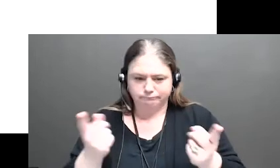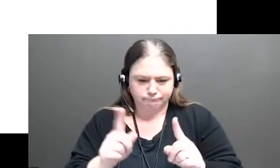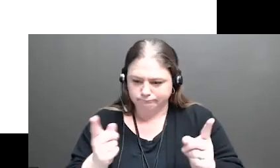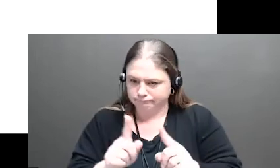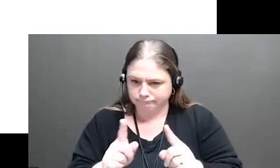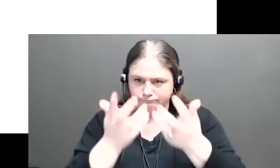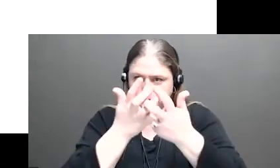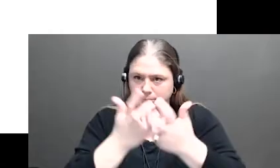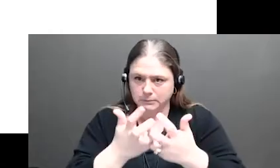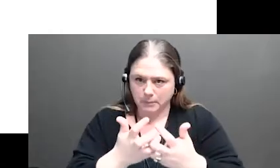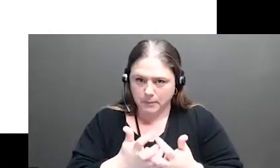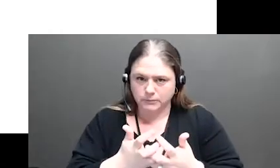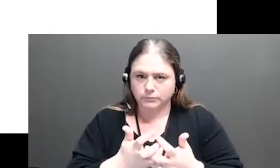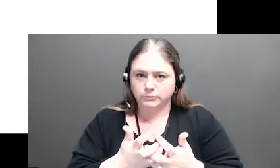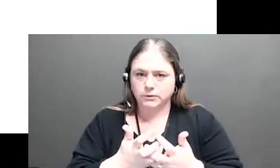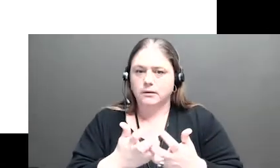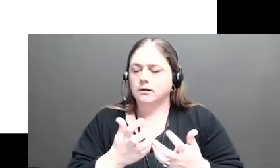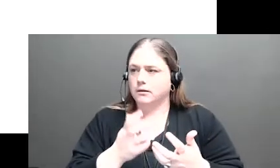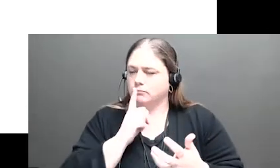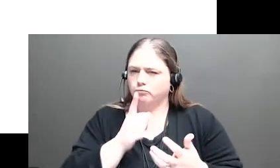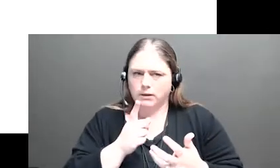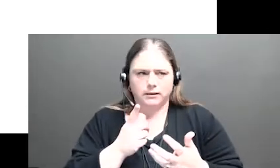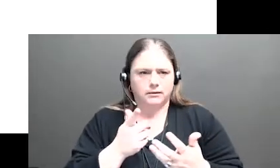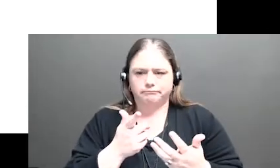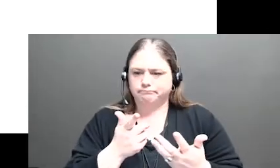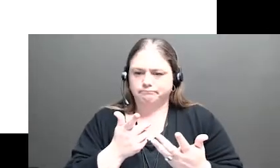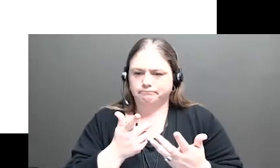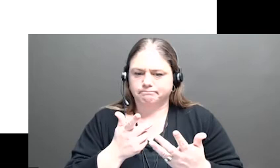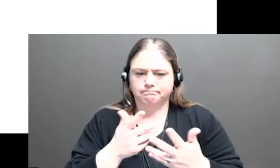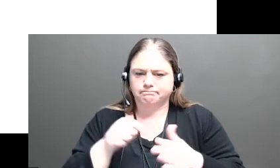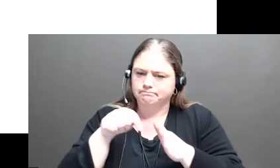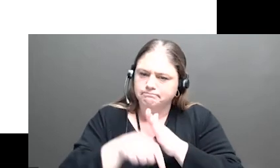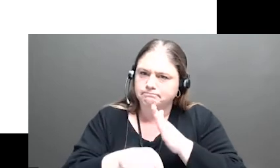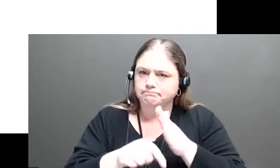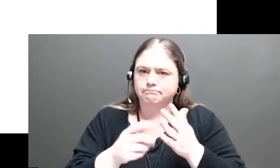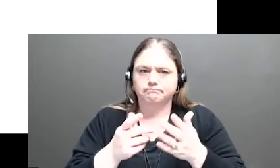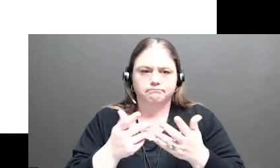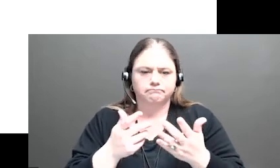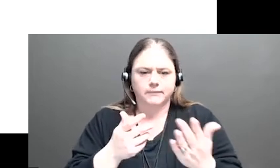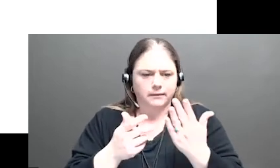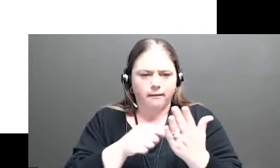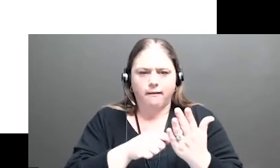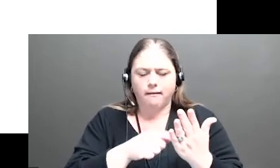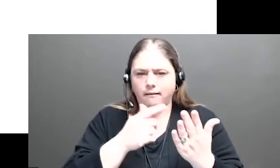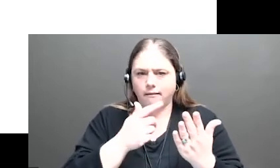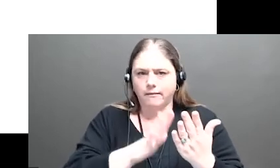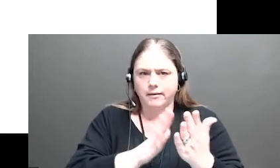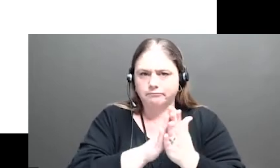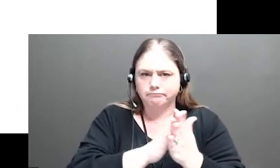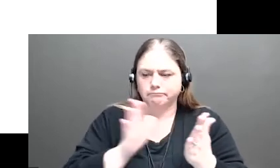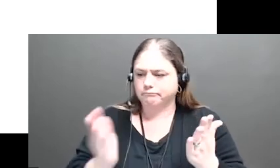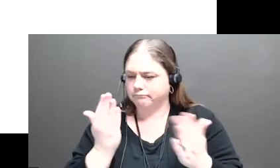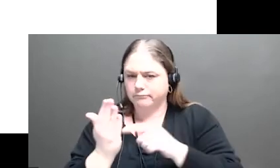job coaches that was really fulsome and full of talent and knowledge. And this allowed for a